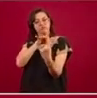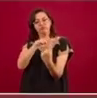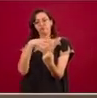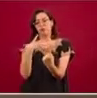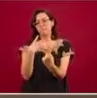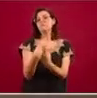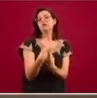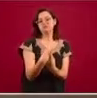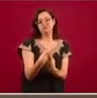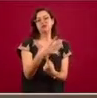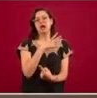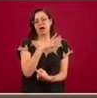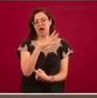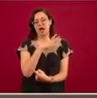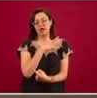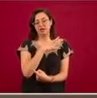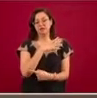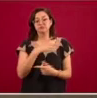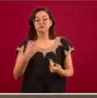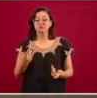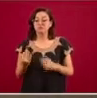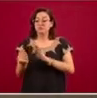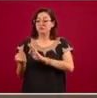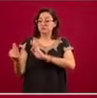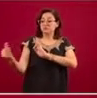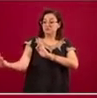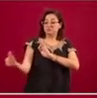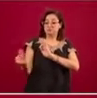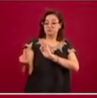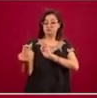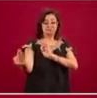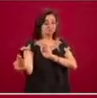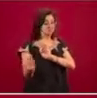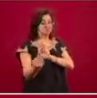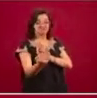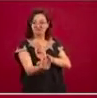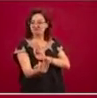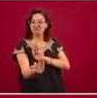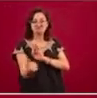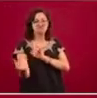person then and sneezes or coughs, then they can